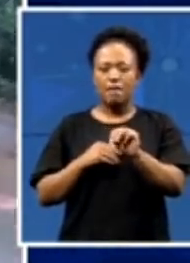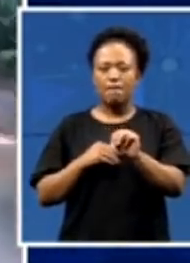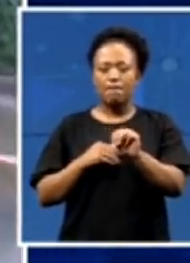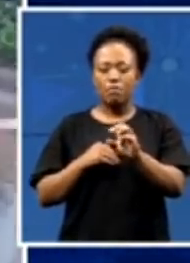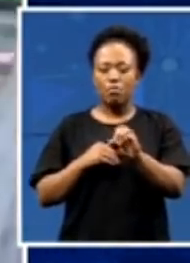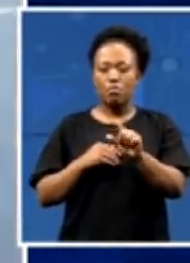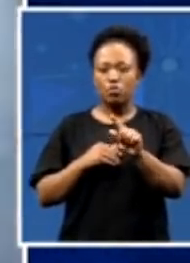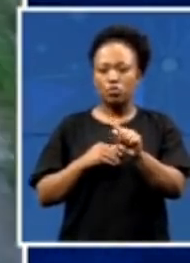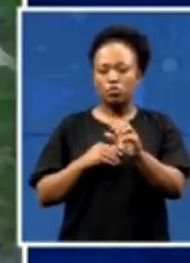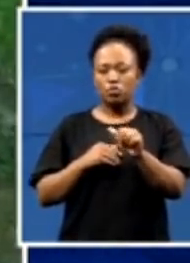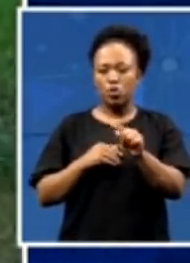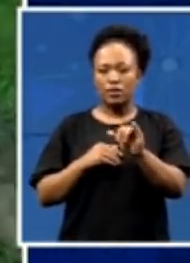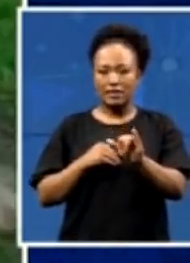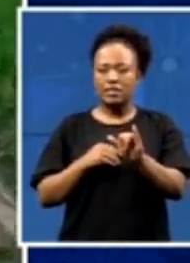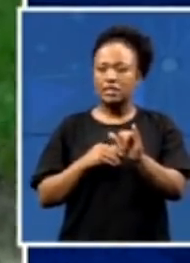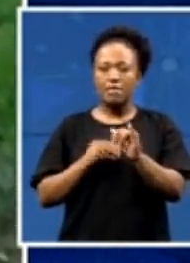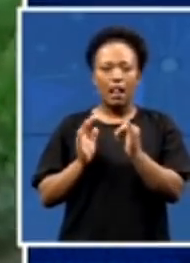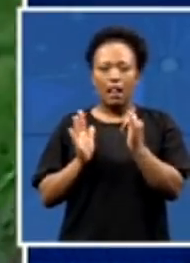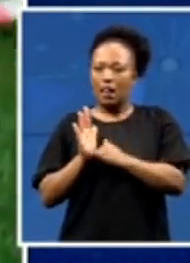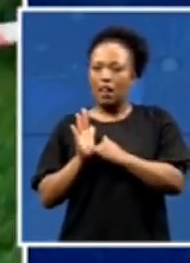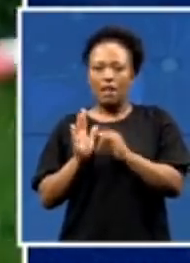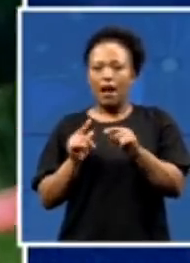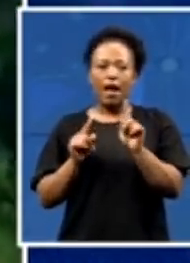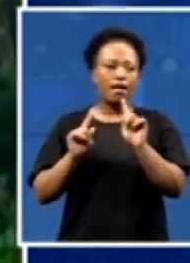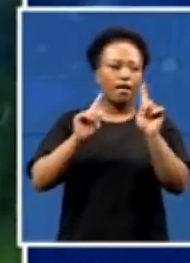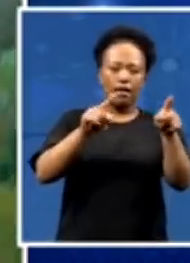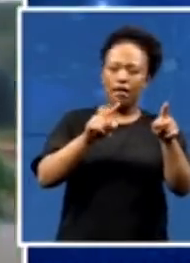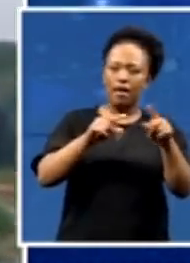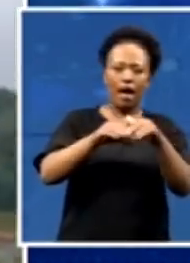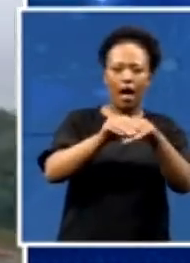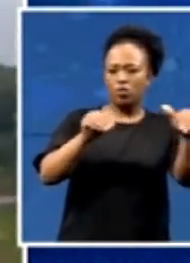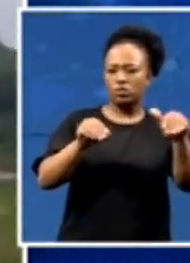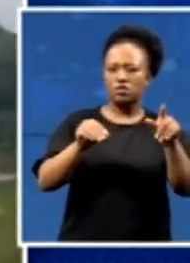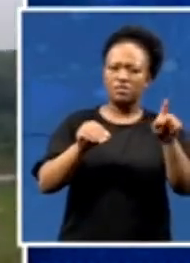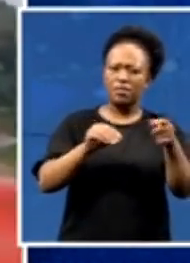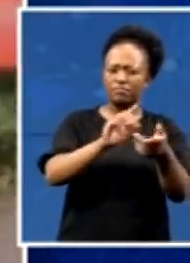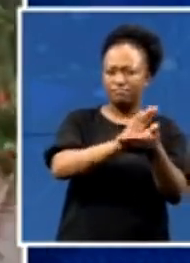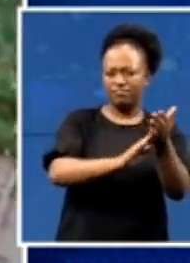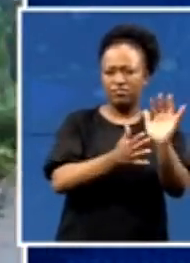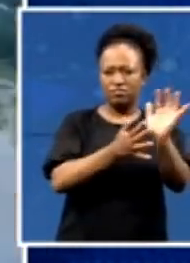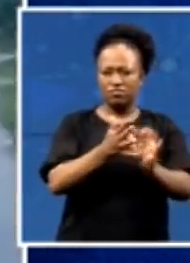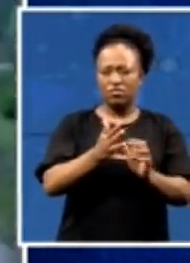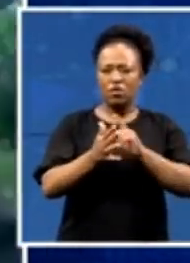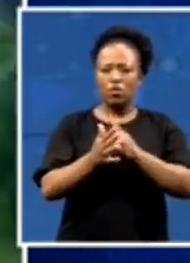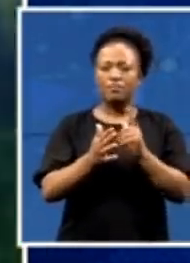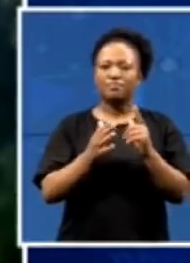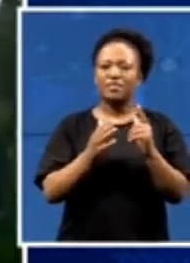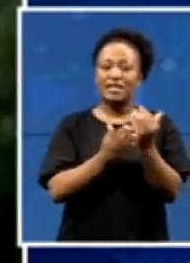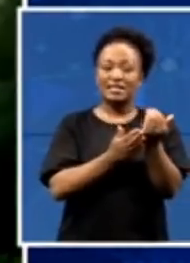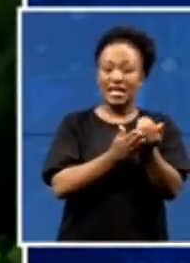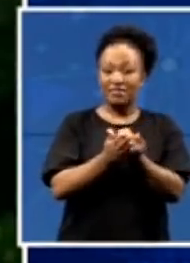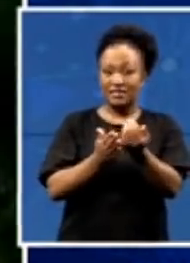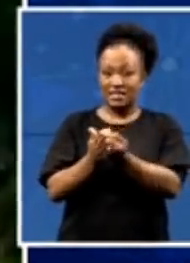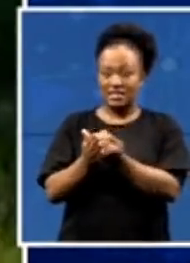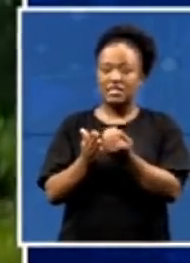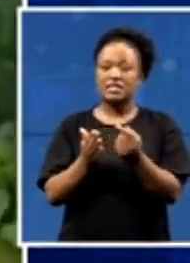to. Currently, the search and rescue teams in KwaZulu-Natal are currently trying to ascertain